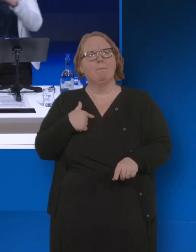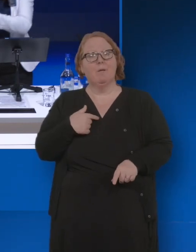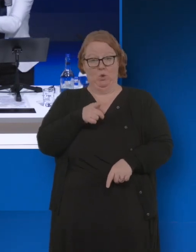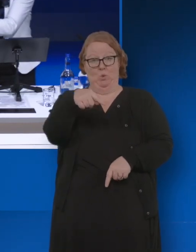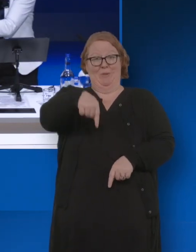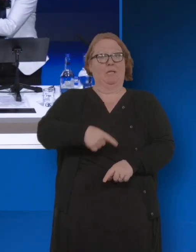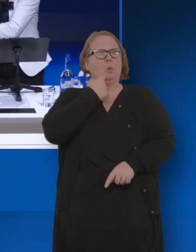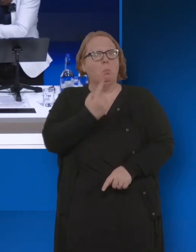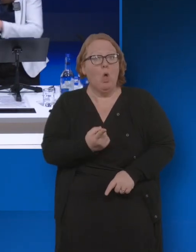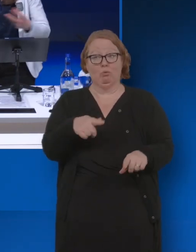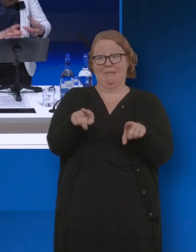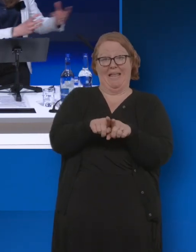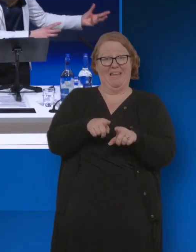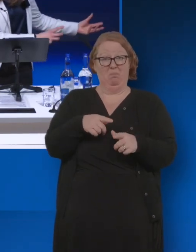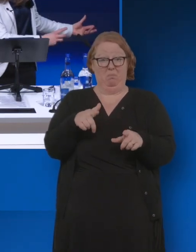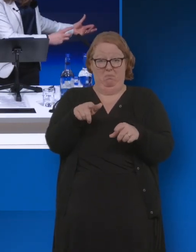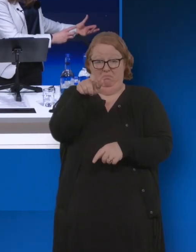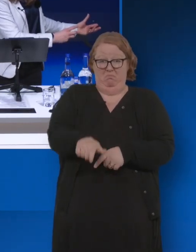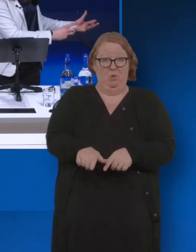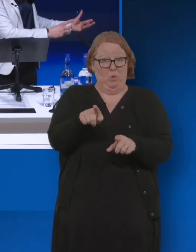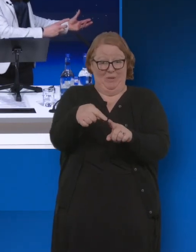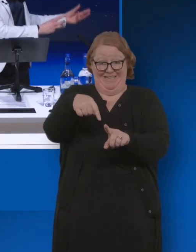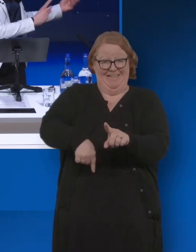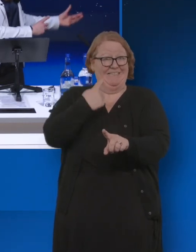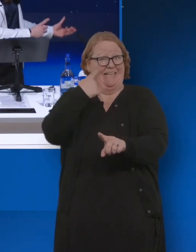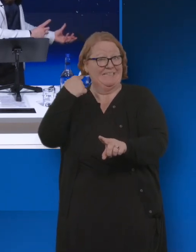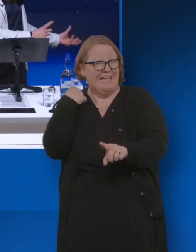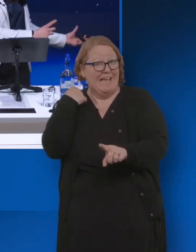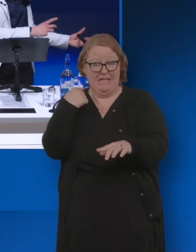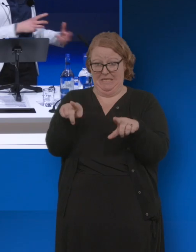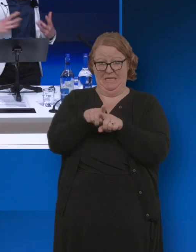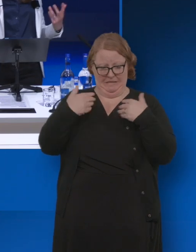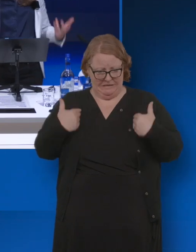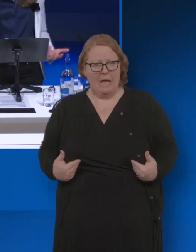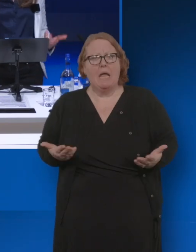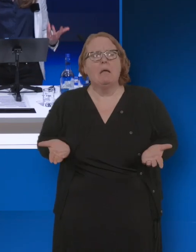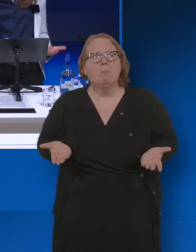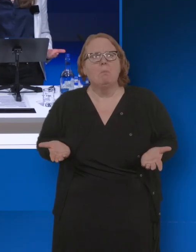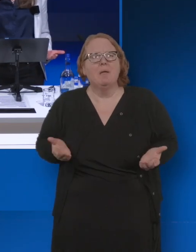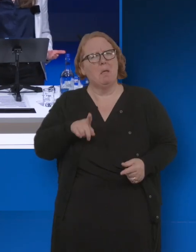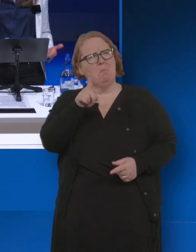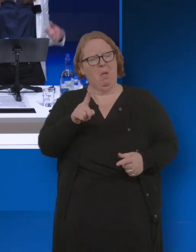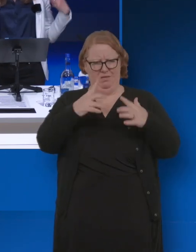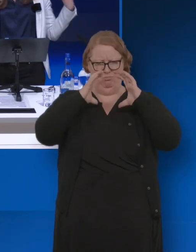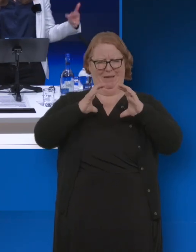the you that is here tomorrow is the same as the you that was here yesterday. It's the same